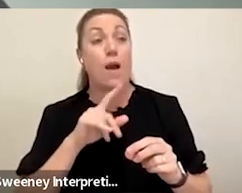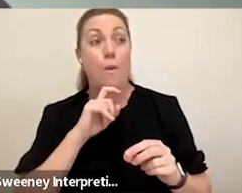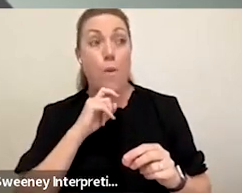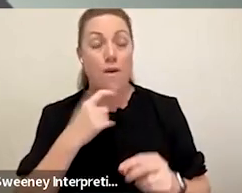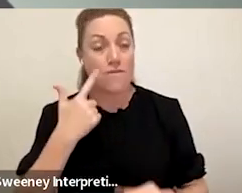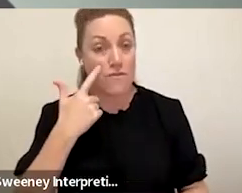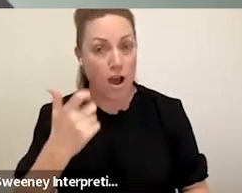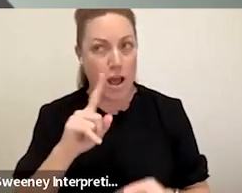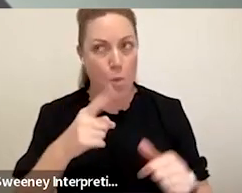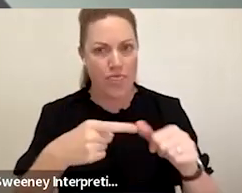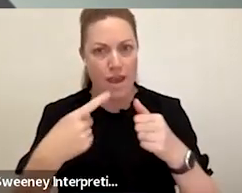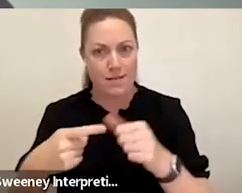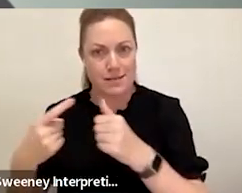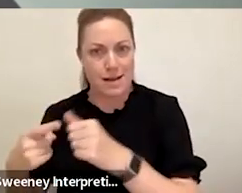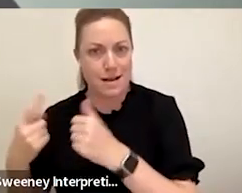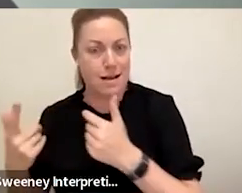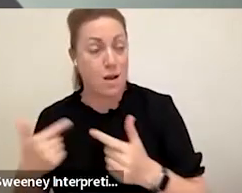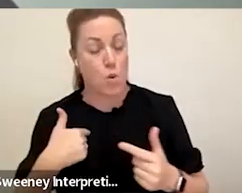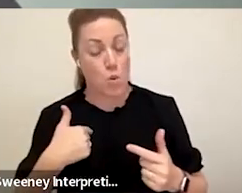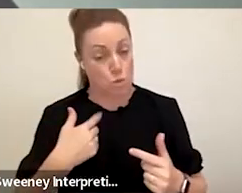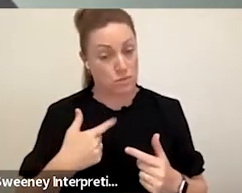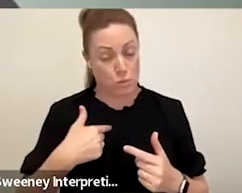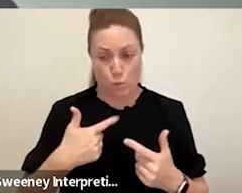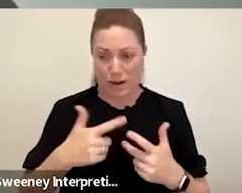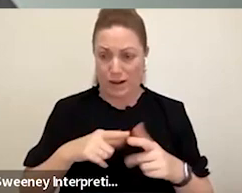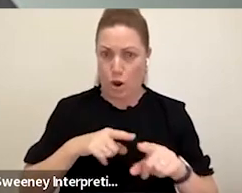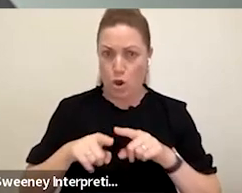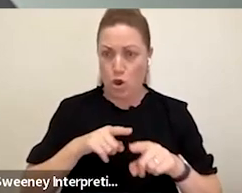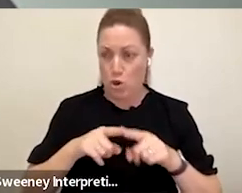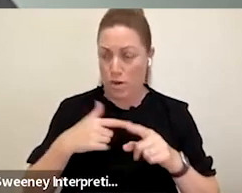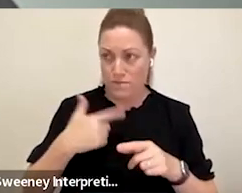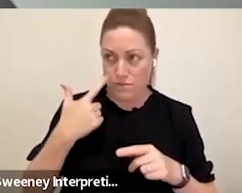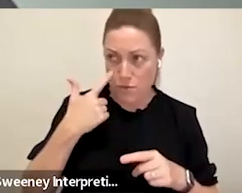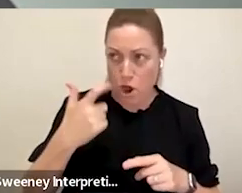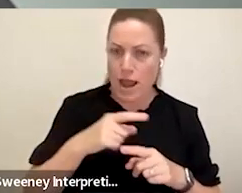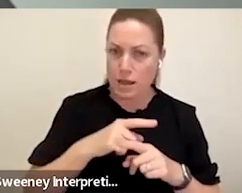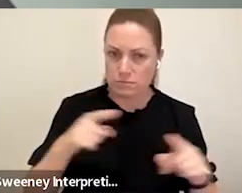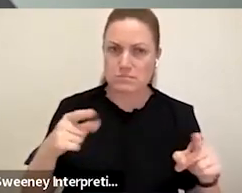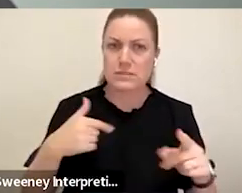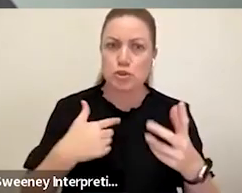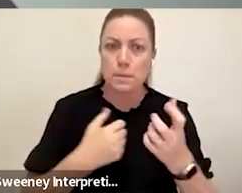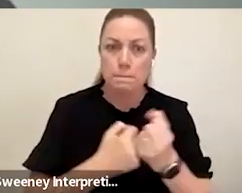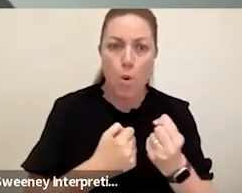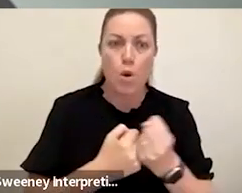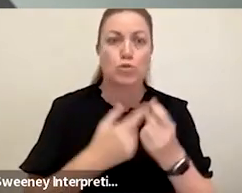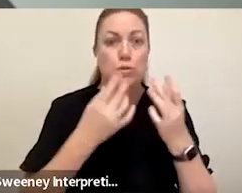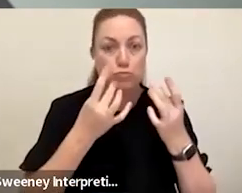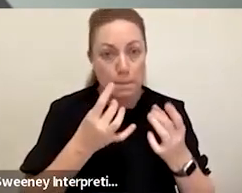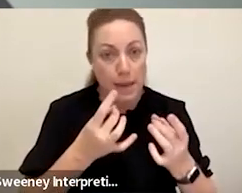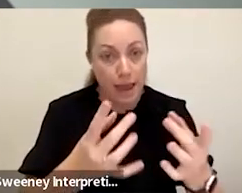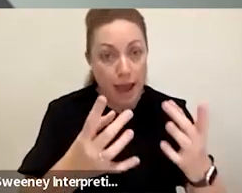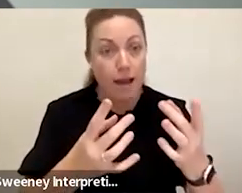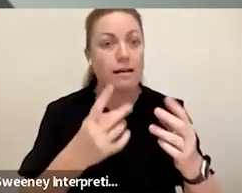learning that people do value the support to prepare, and it is important to people. That's only one